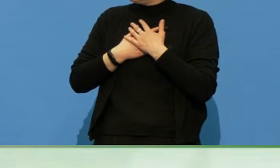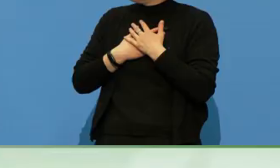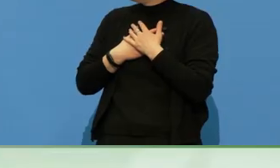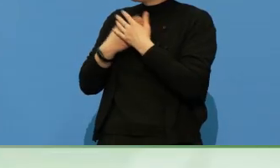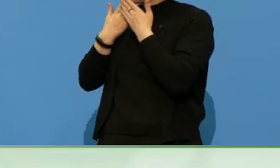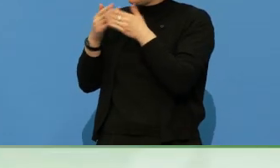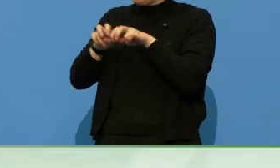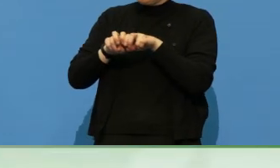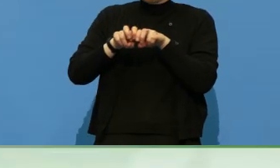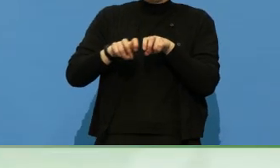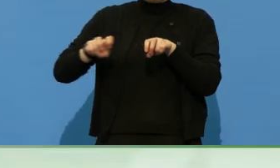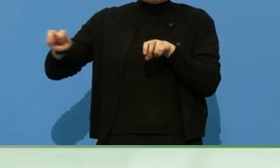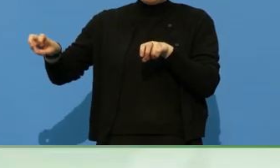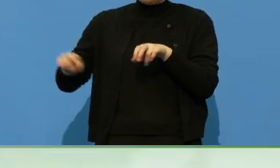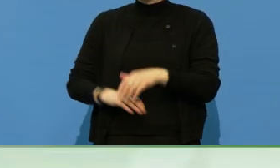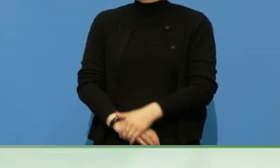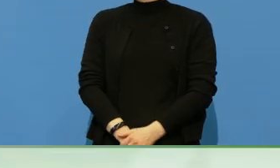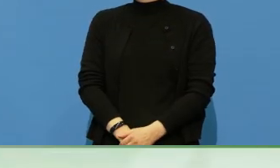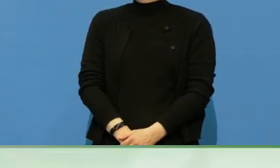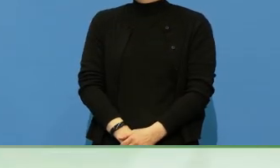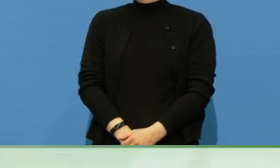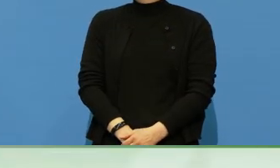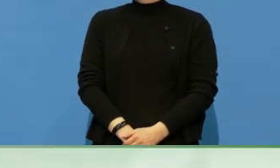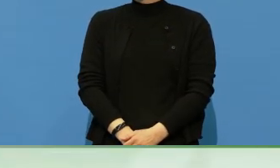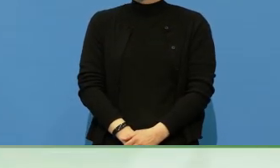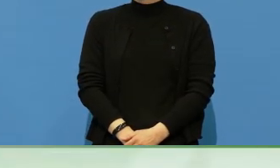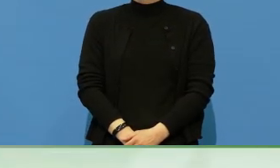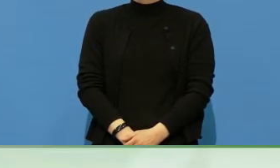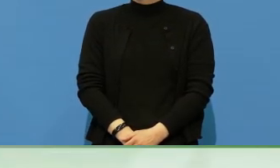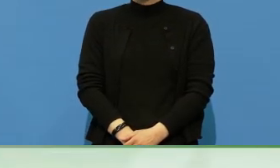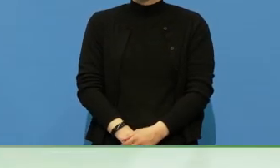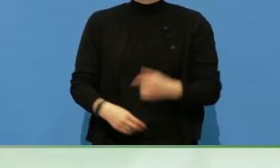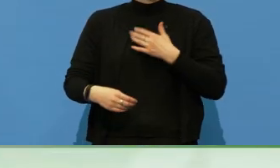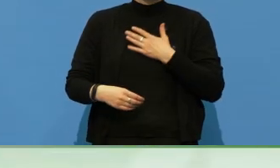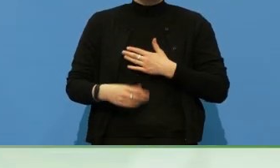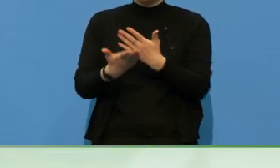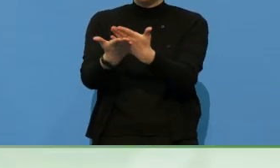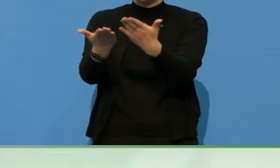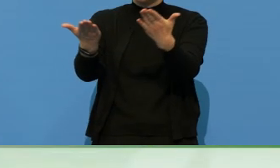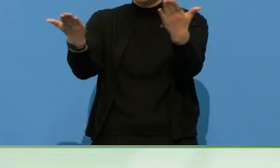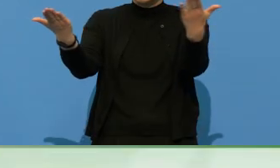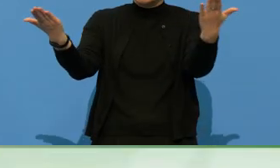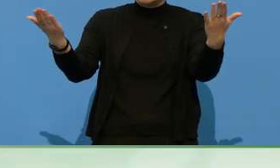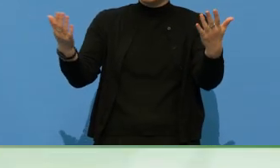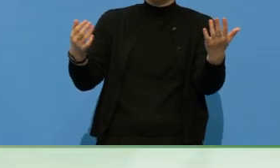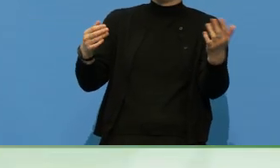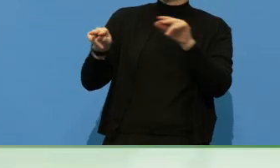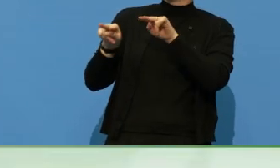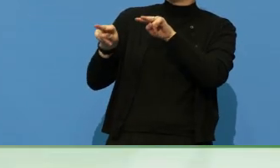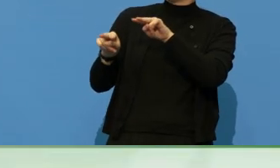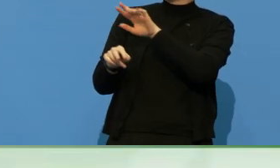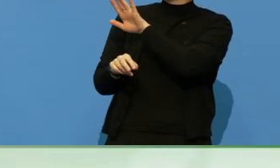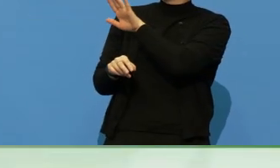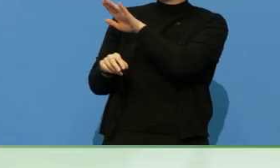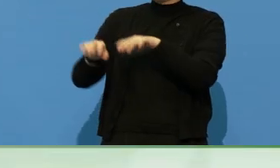fellow panelists. I'd like to encourage everyone to follow the Universal Design Campus and